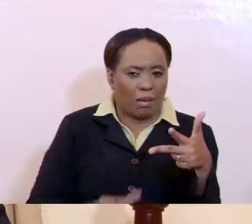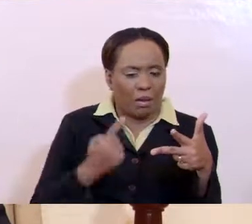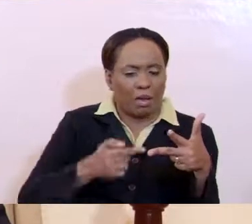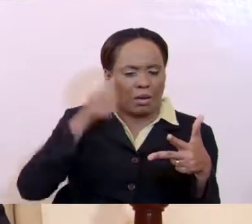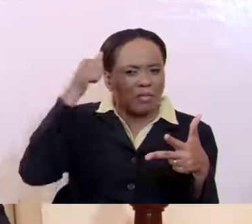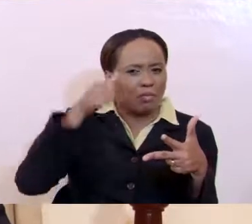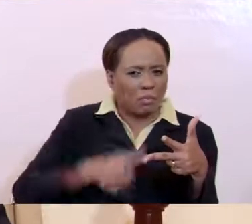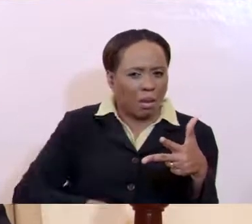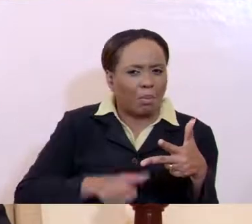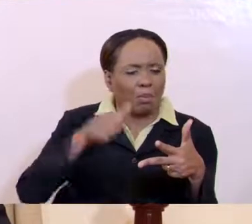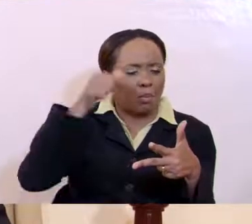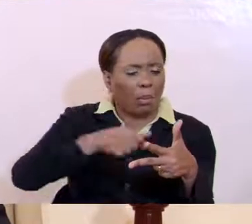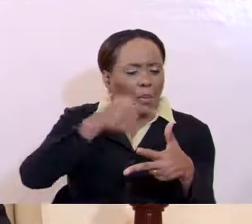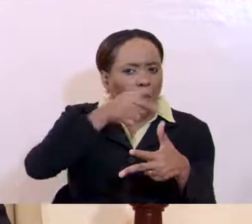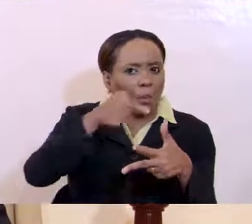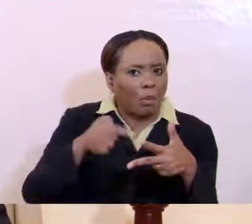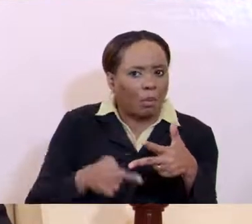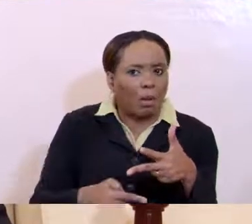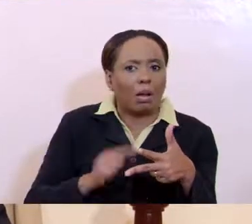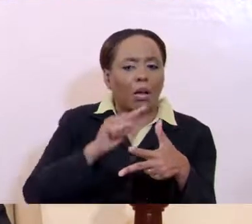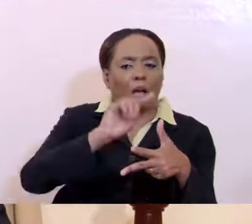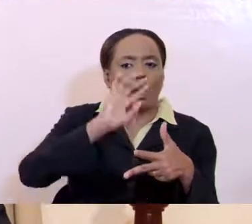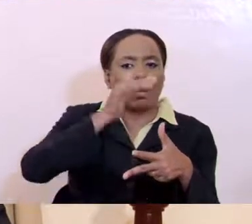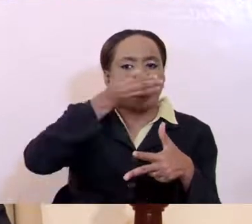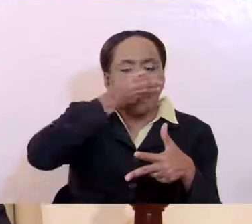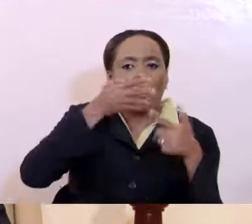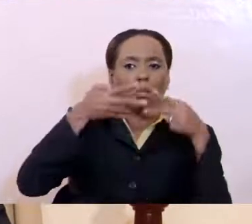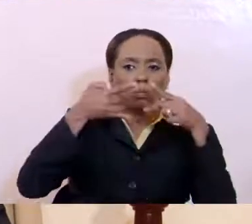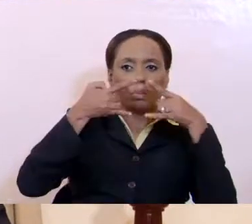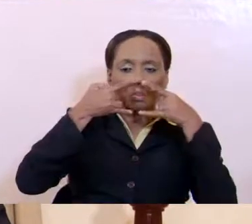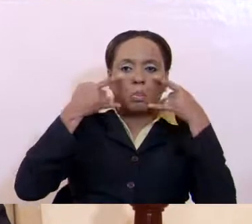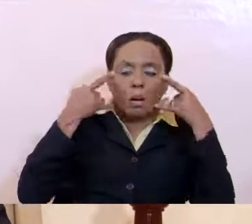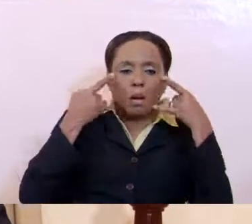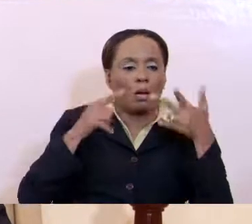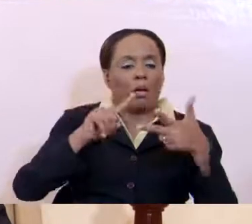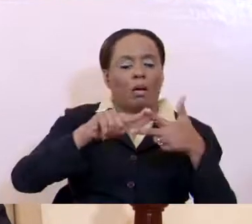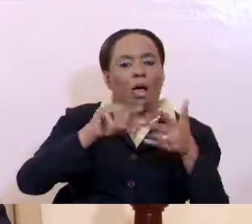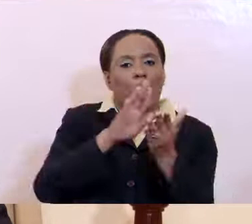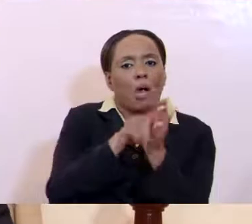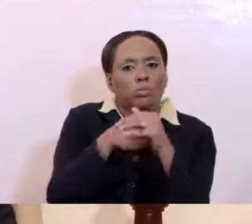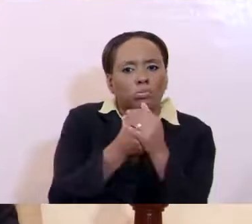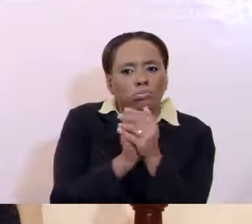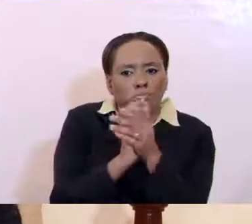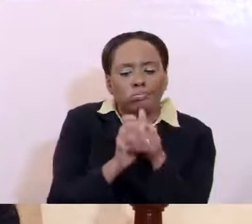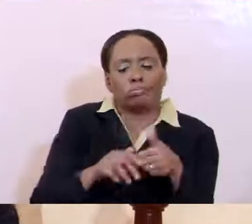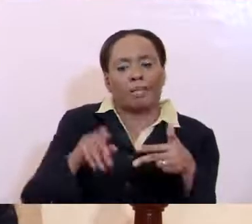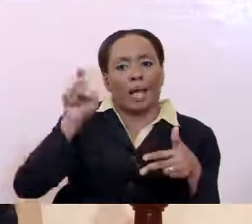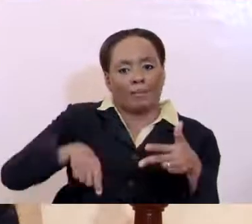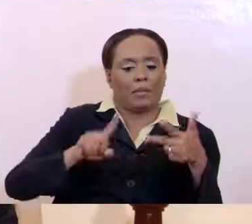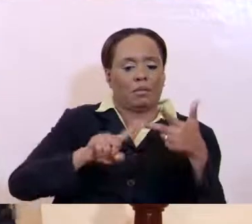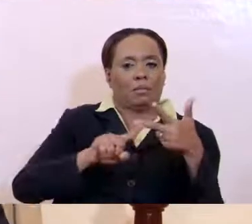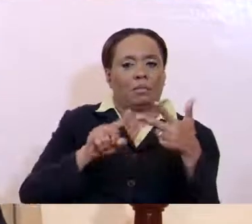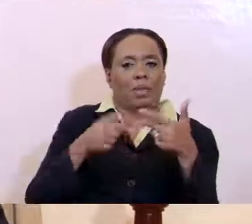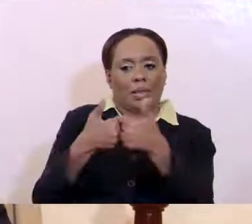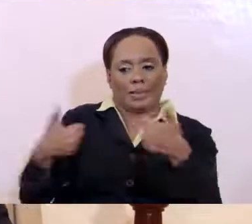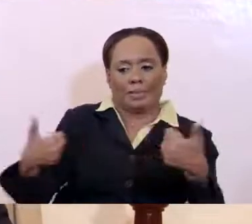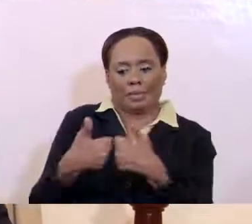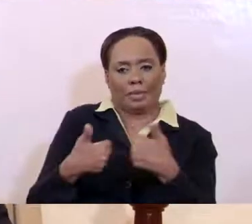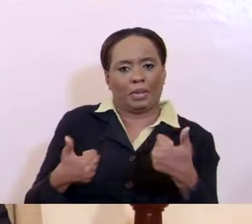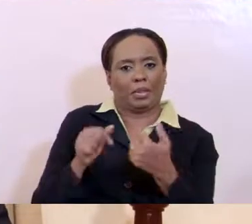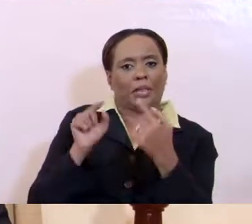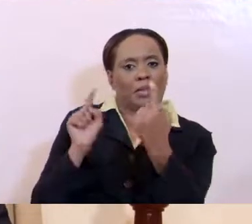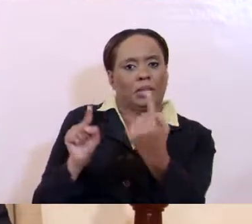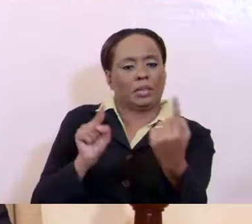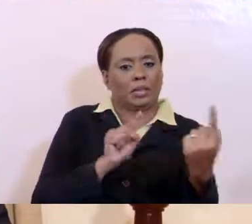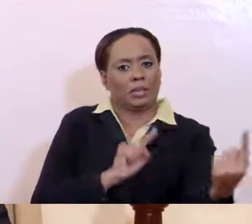physical distancing, in addition to the other measures that we have been implementing. And then, of course, the Attorney General would have talked about the